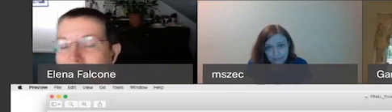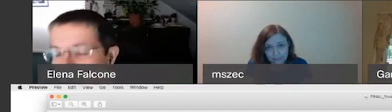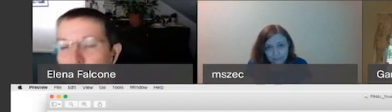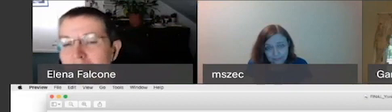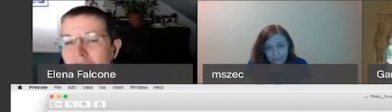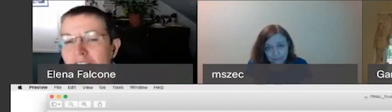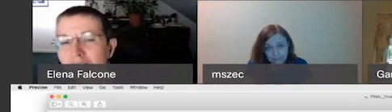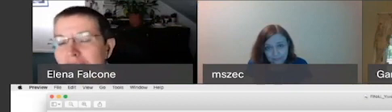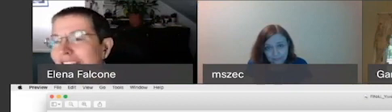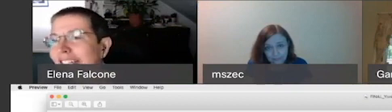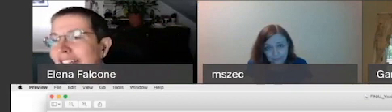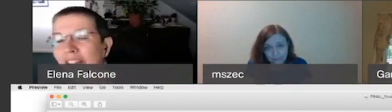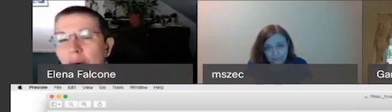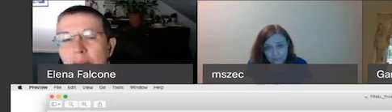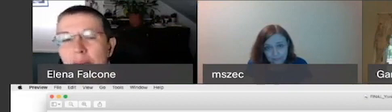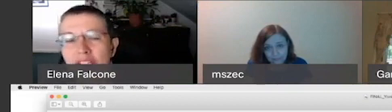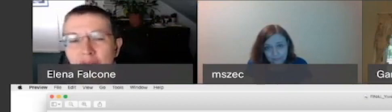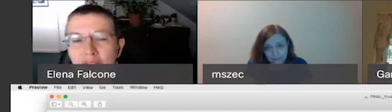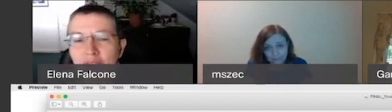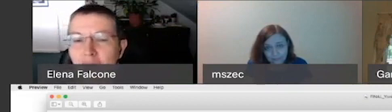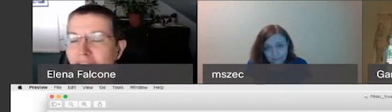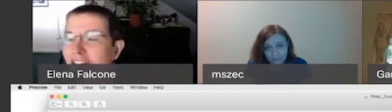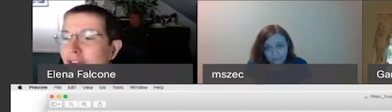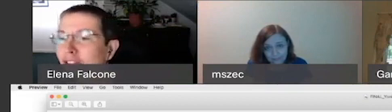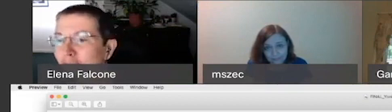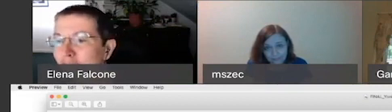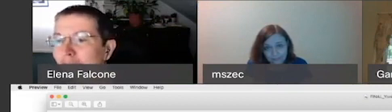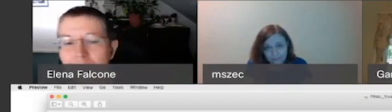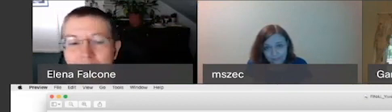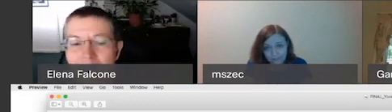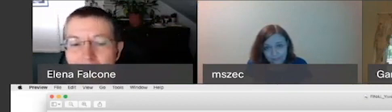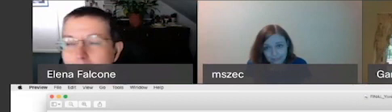They are everywhere in Yonkers these days, and they want to make sure that you know that they're here for you.